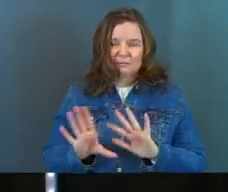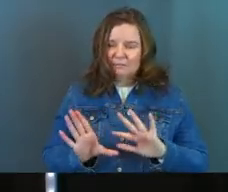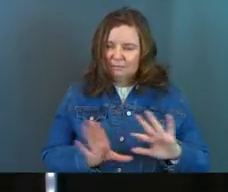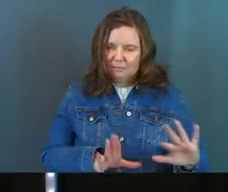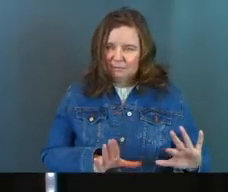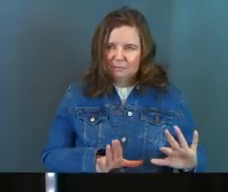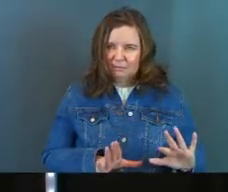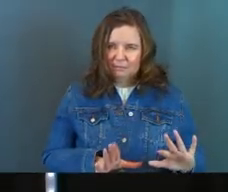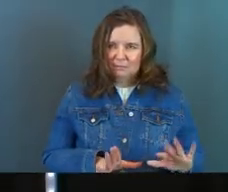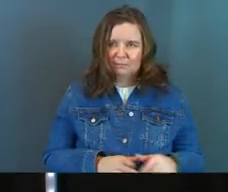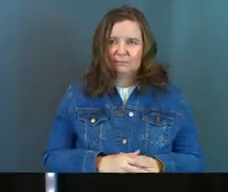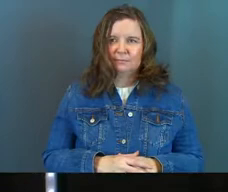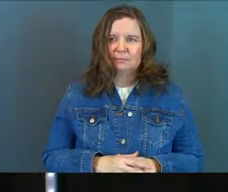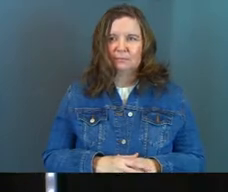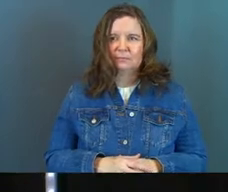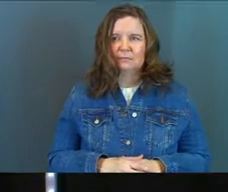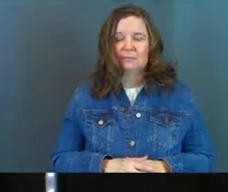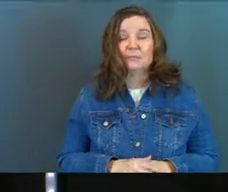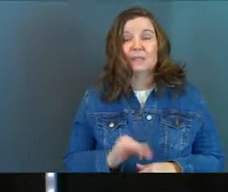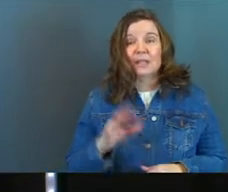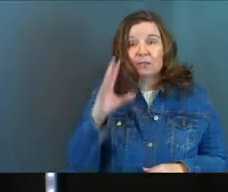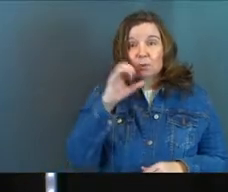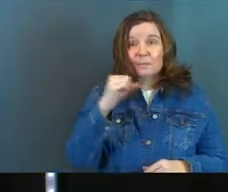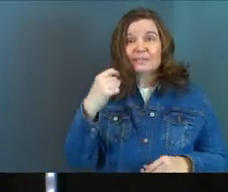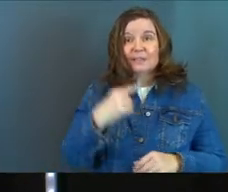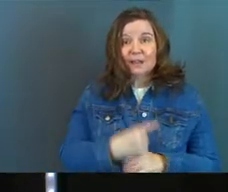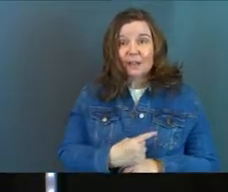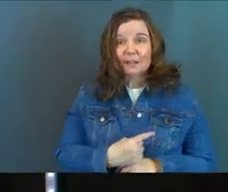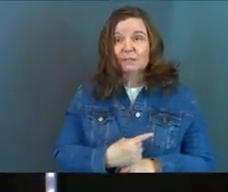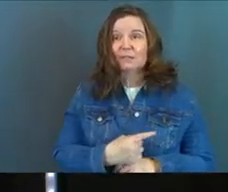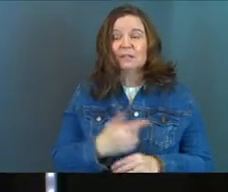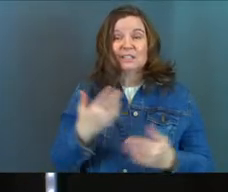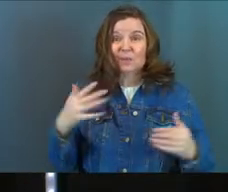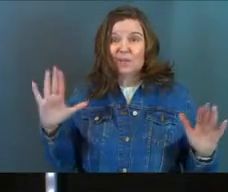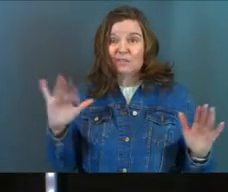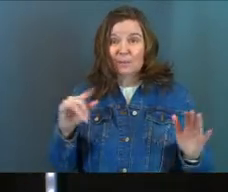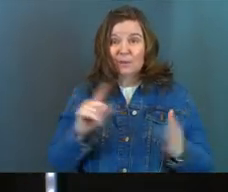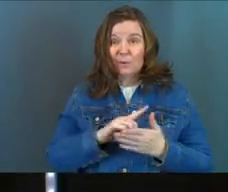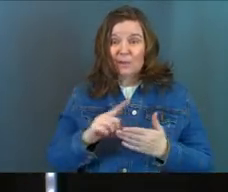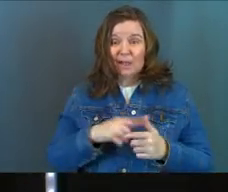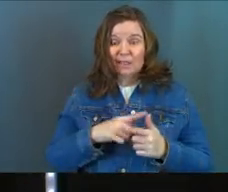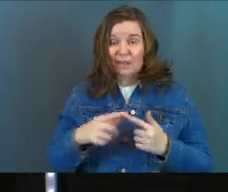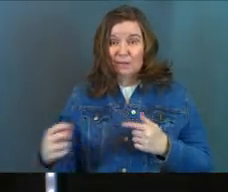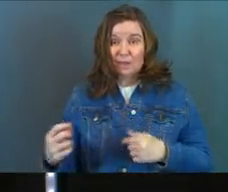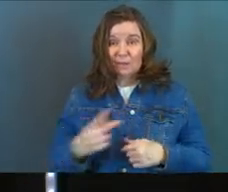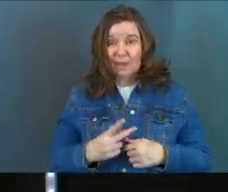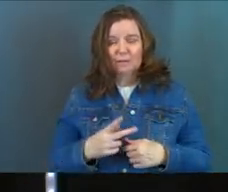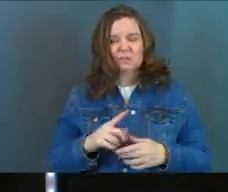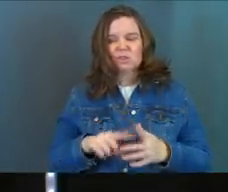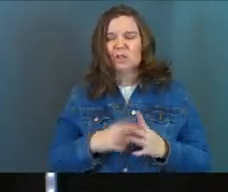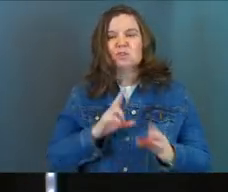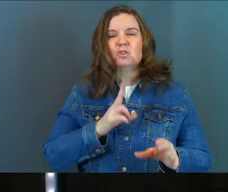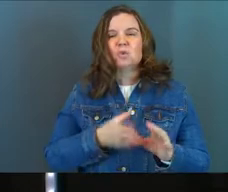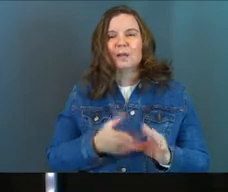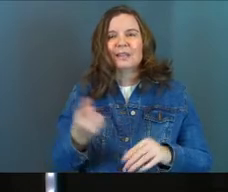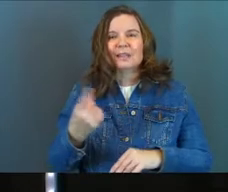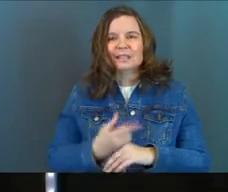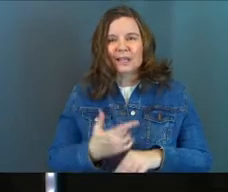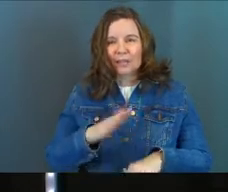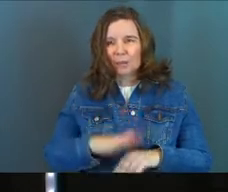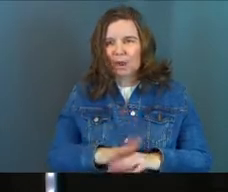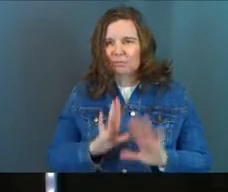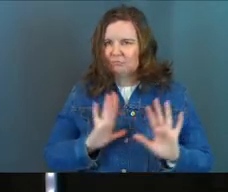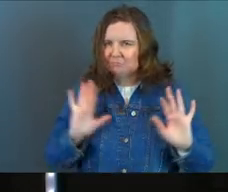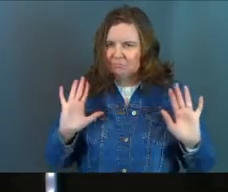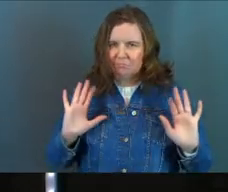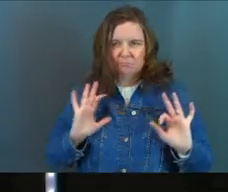do that. Ugh. Like, if you miss some days, you give up on it for a week, and then you come back, just join us at the day that we're